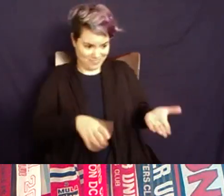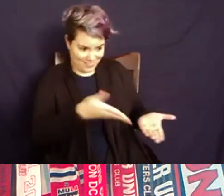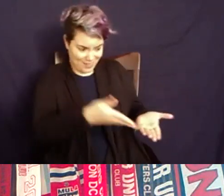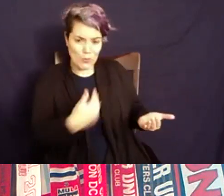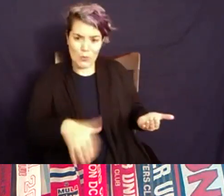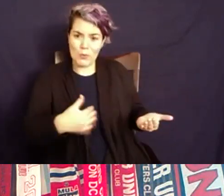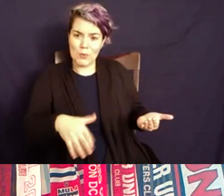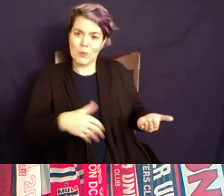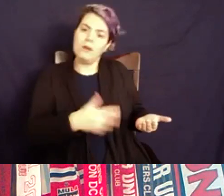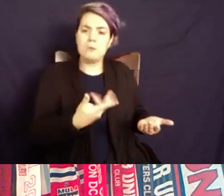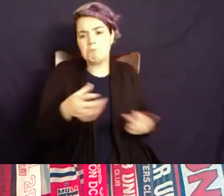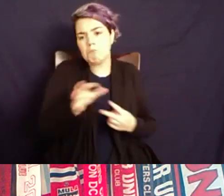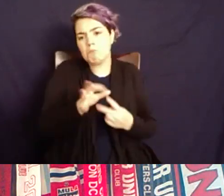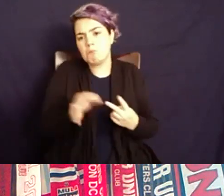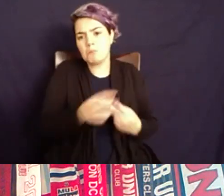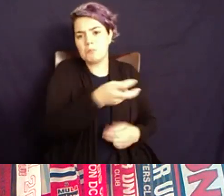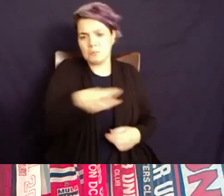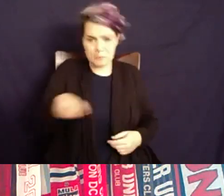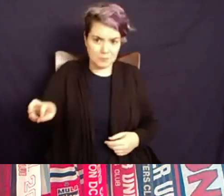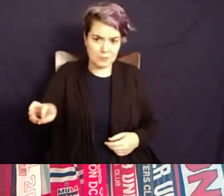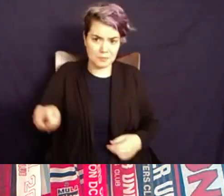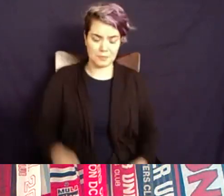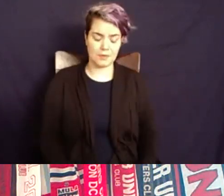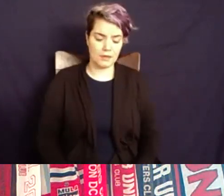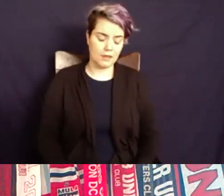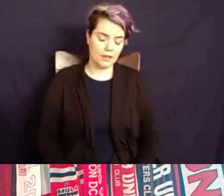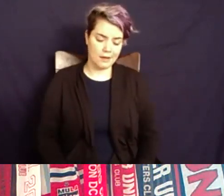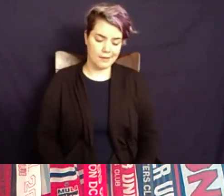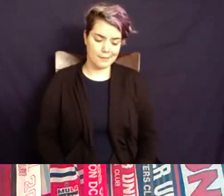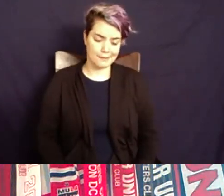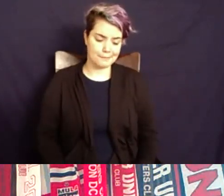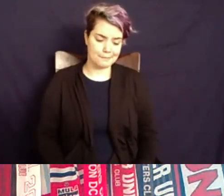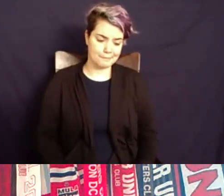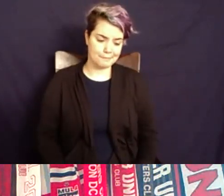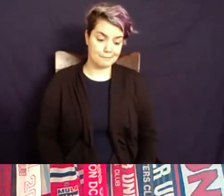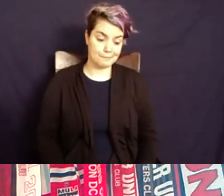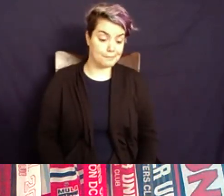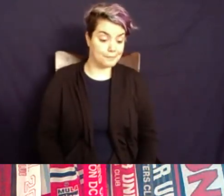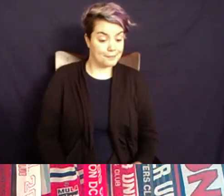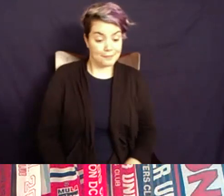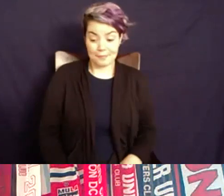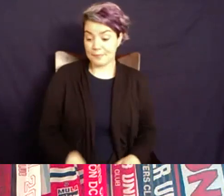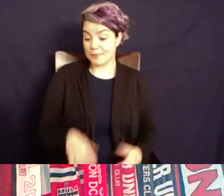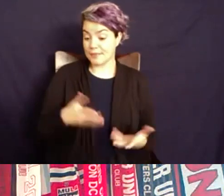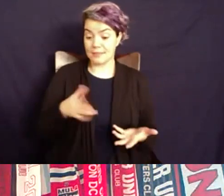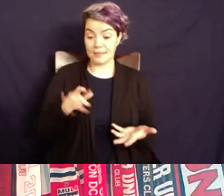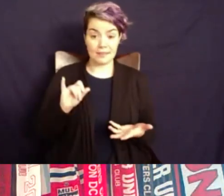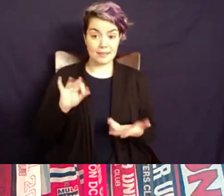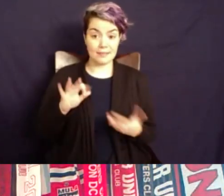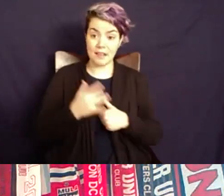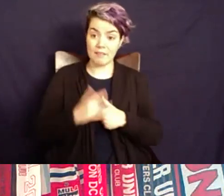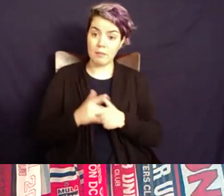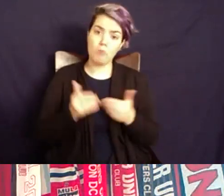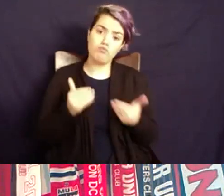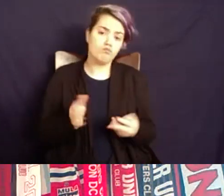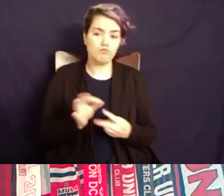you know, an option when they're available. There's, I think, more going forward that, you know,